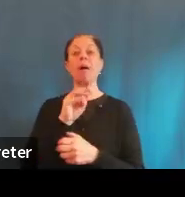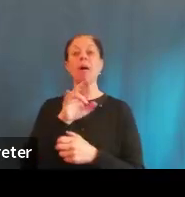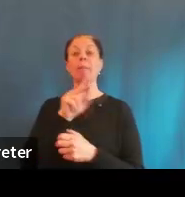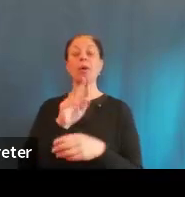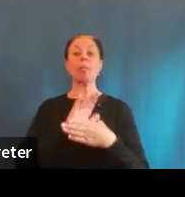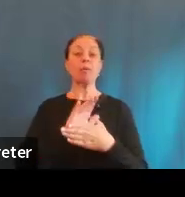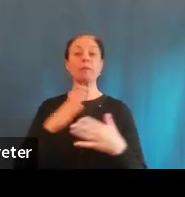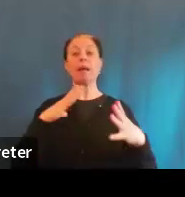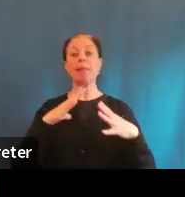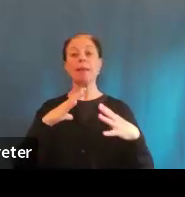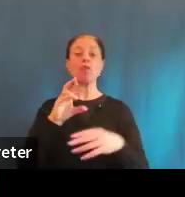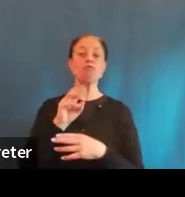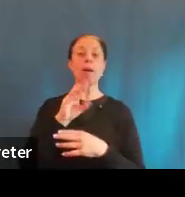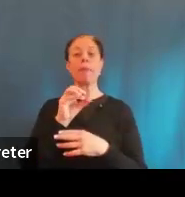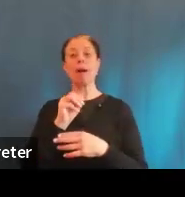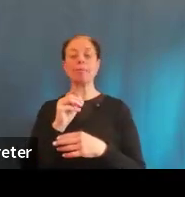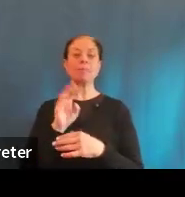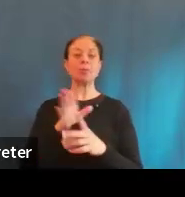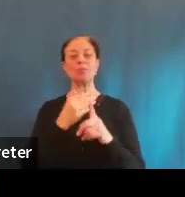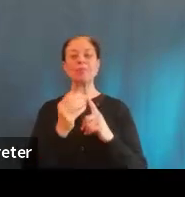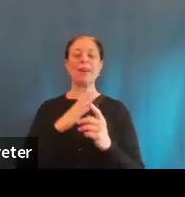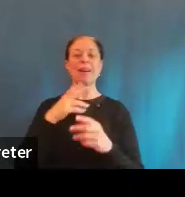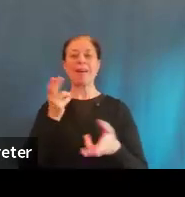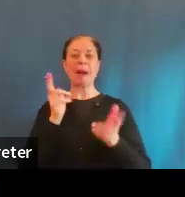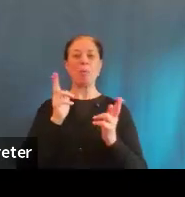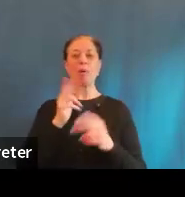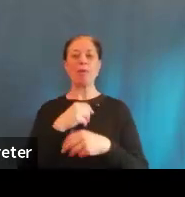holiday rom-coms, and swoony cowboy